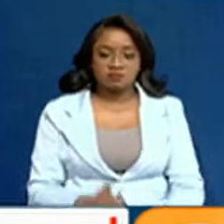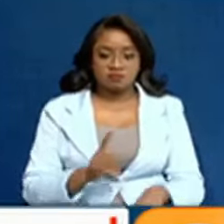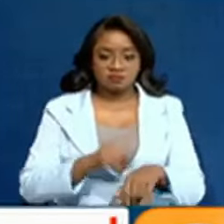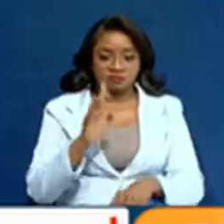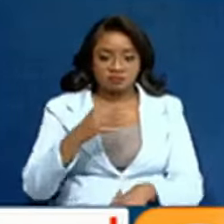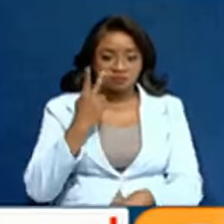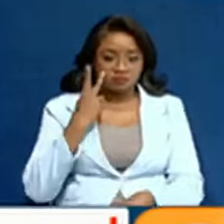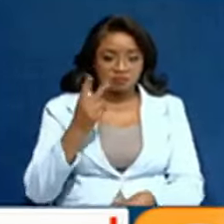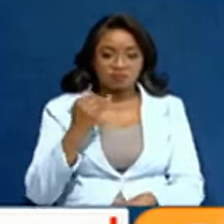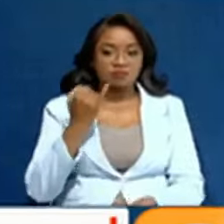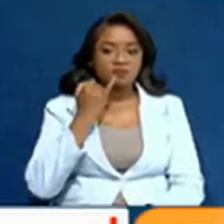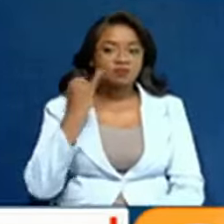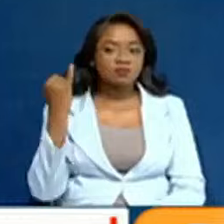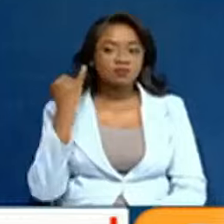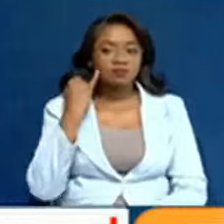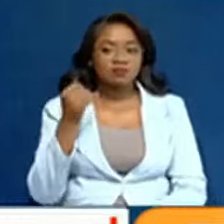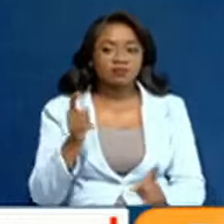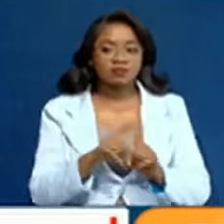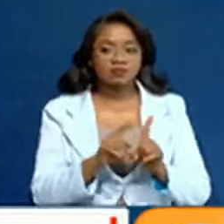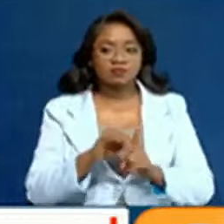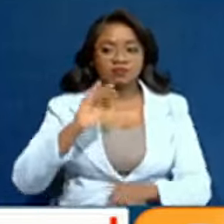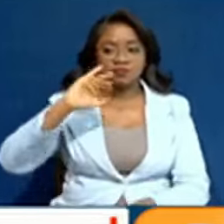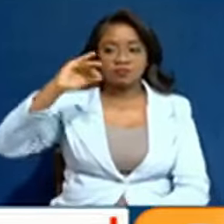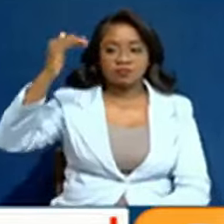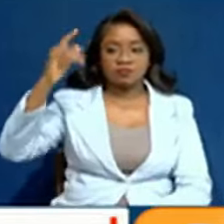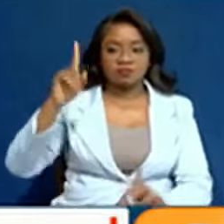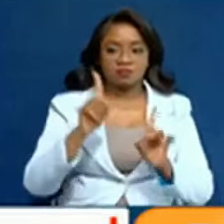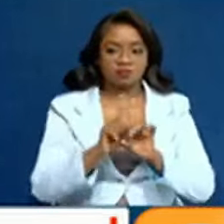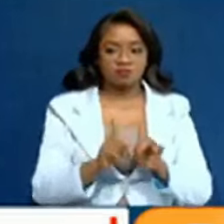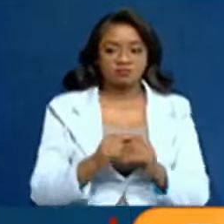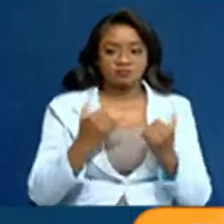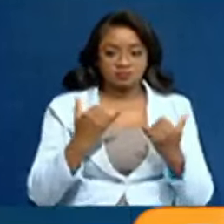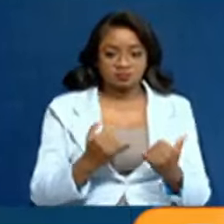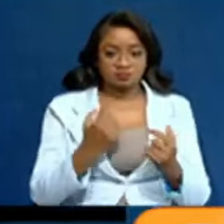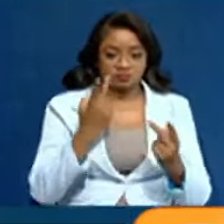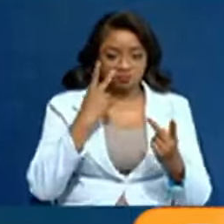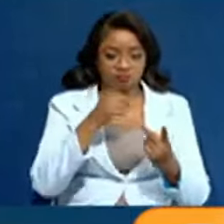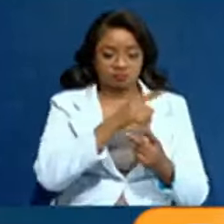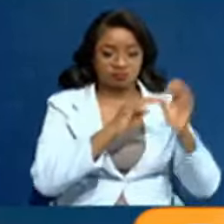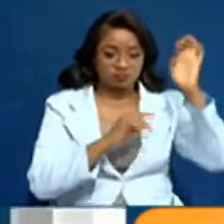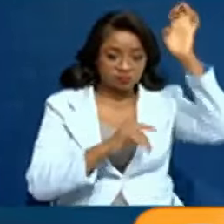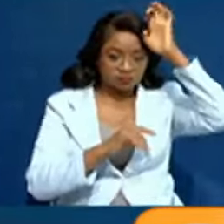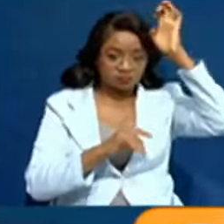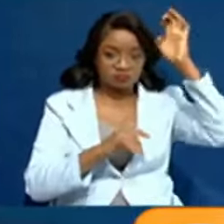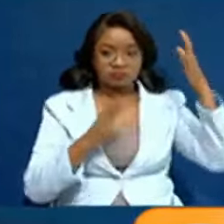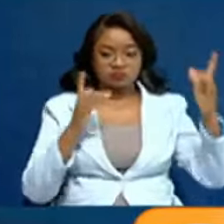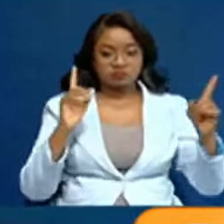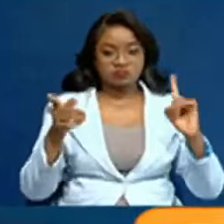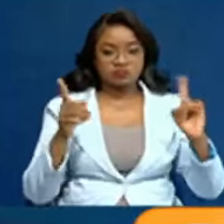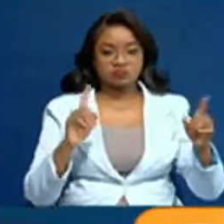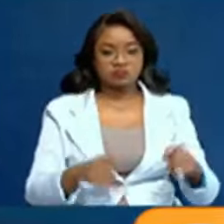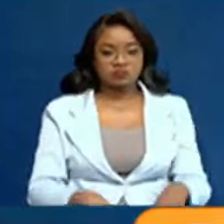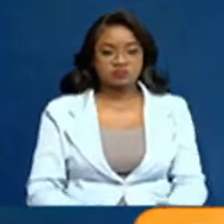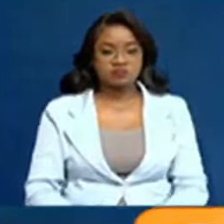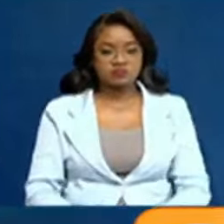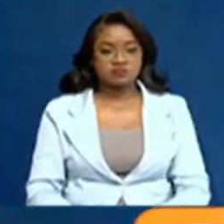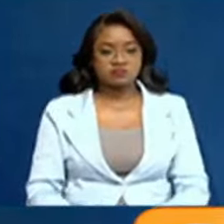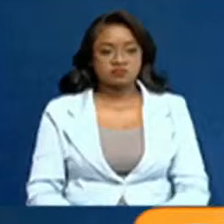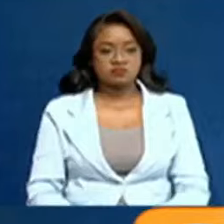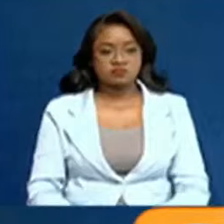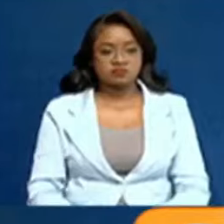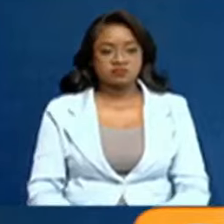how now we are looking at Eldoret, the functionality of the two cities is quite different.